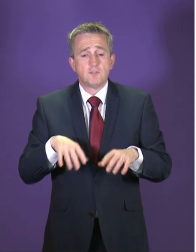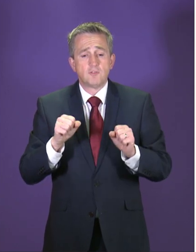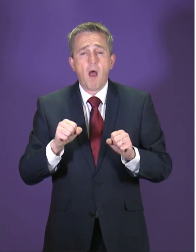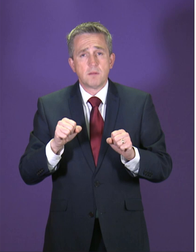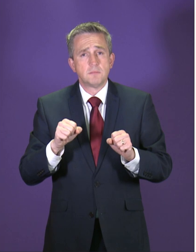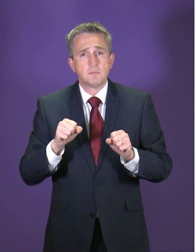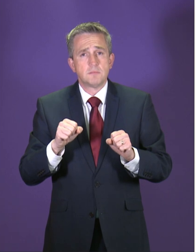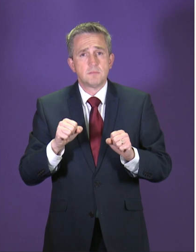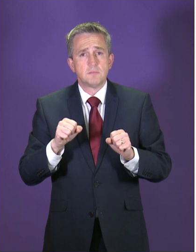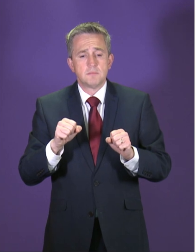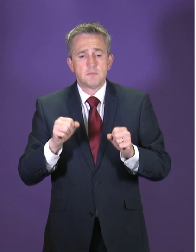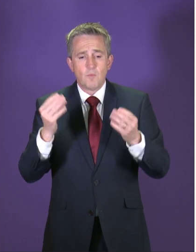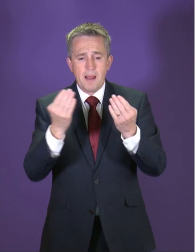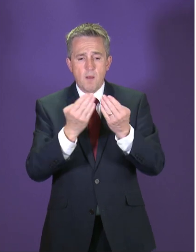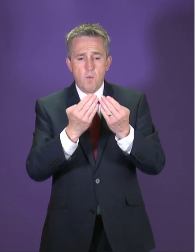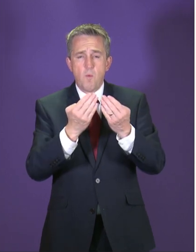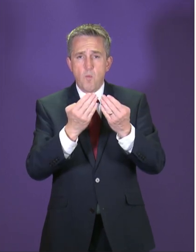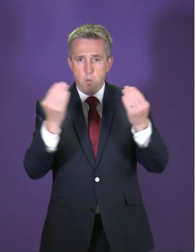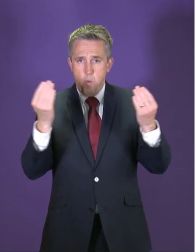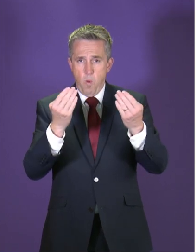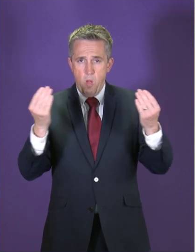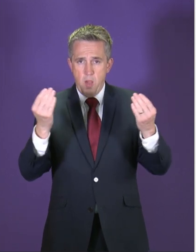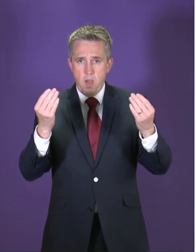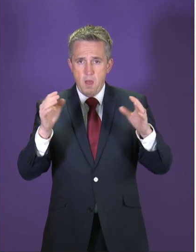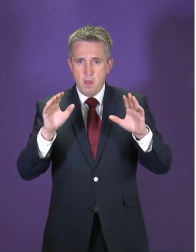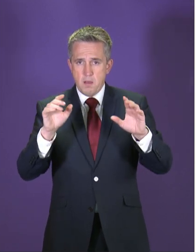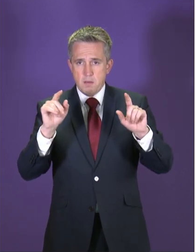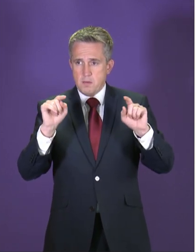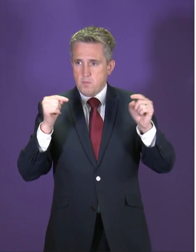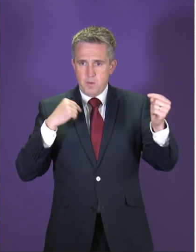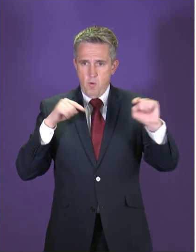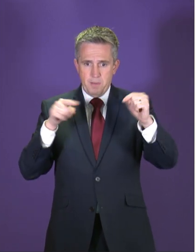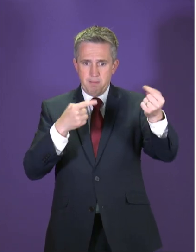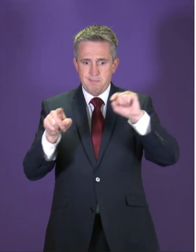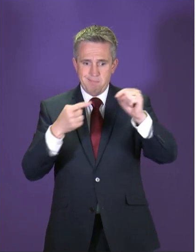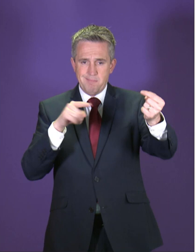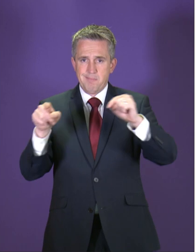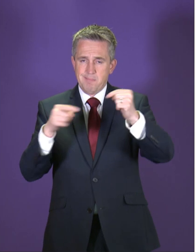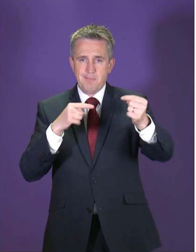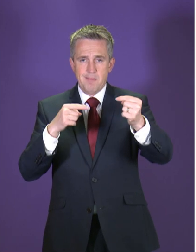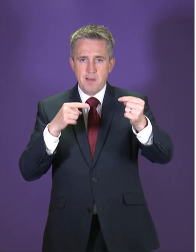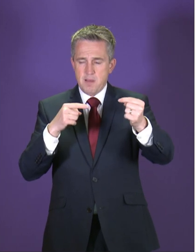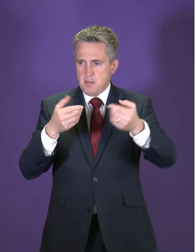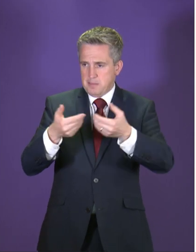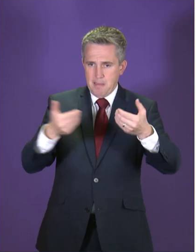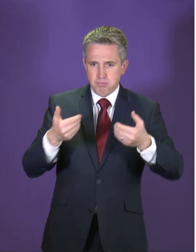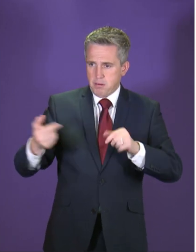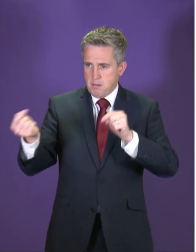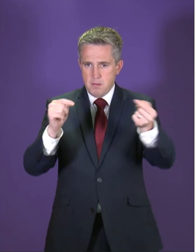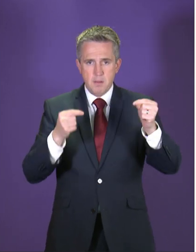grenades across the wall as artists or as performance artists, creative people working across disciplines, but